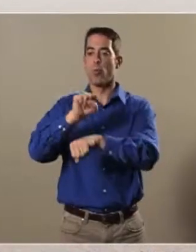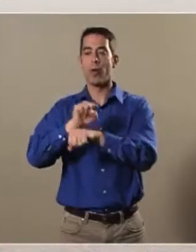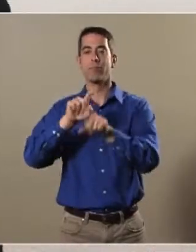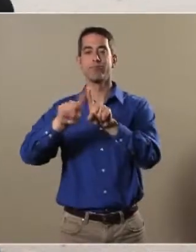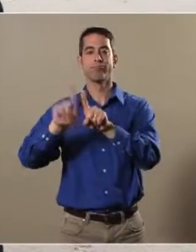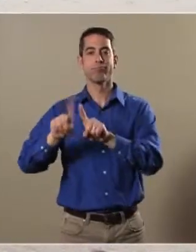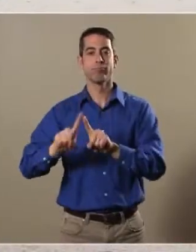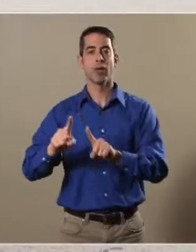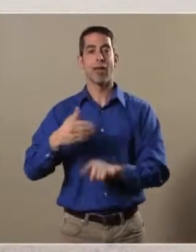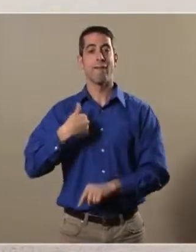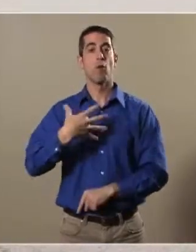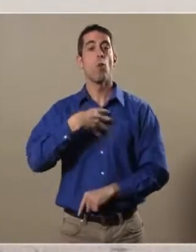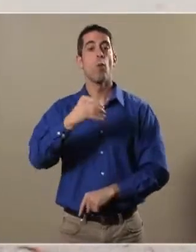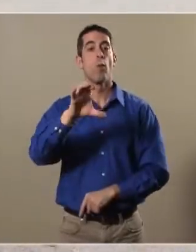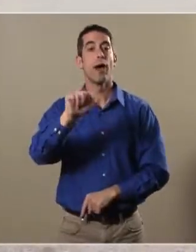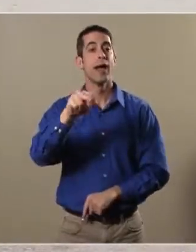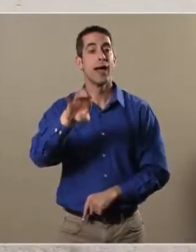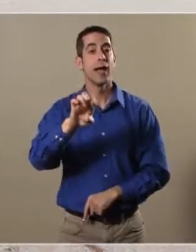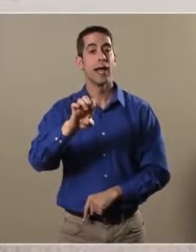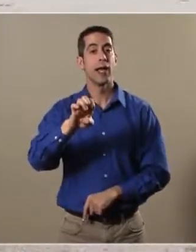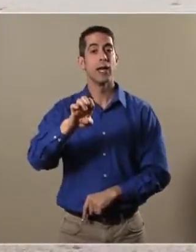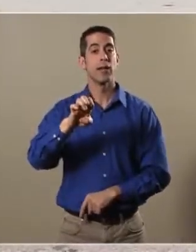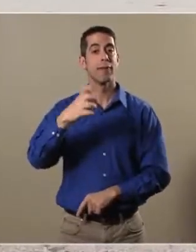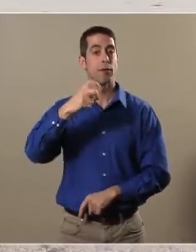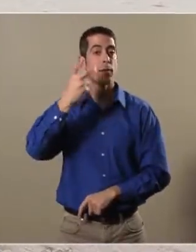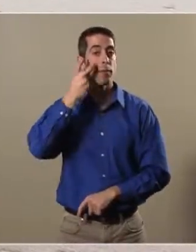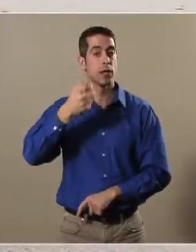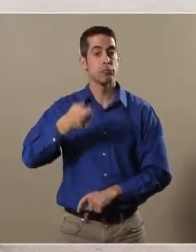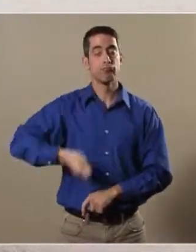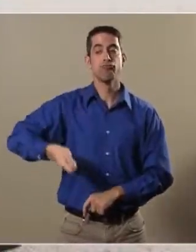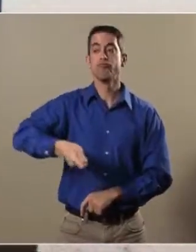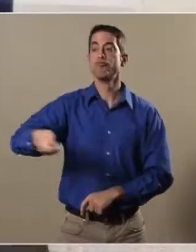cane training and public transportation travel training.